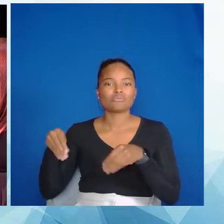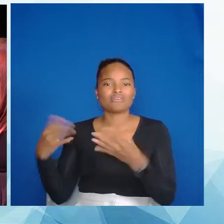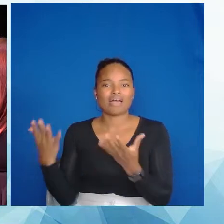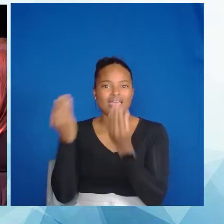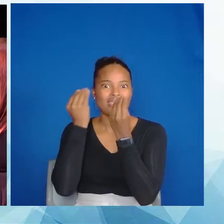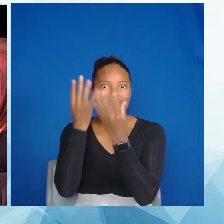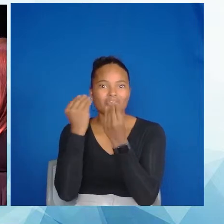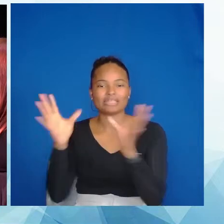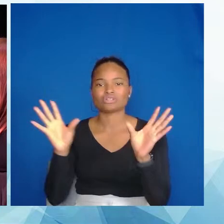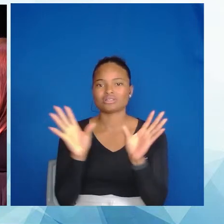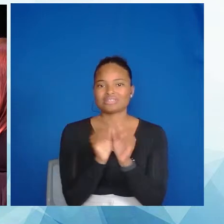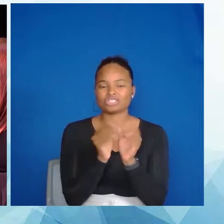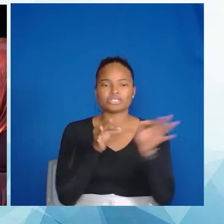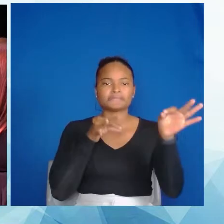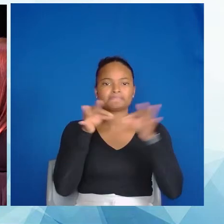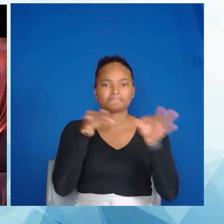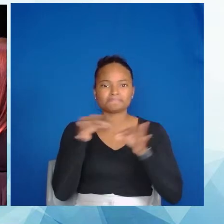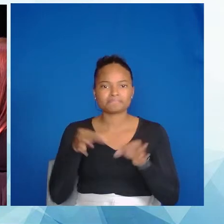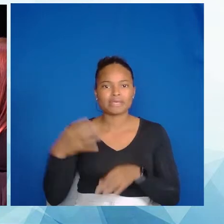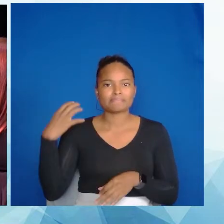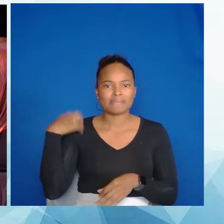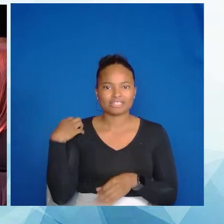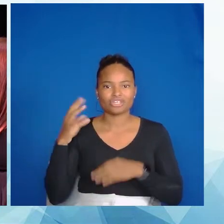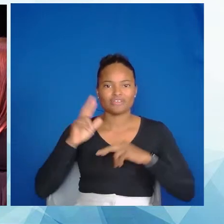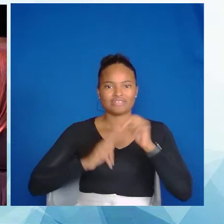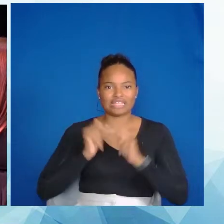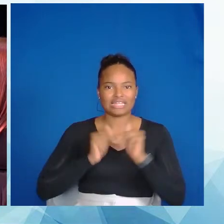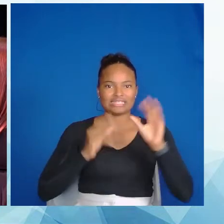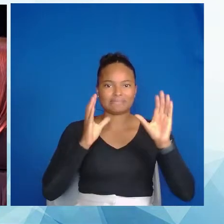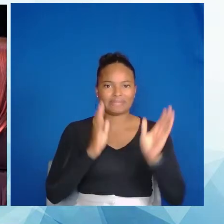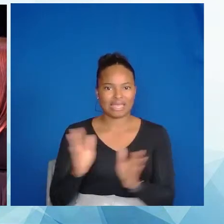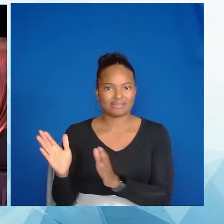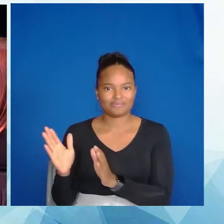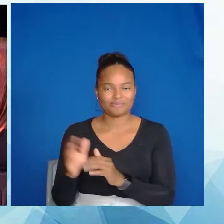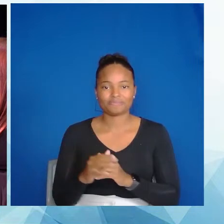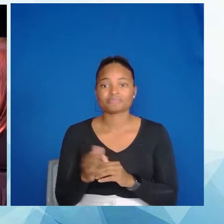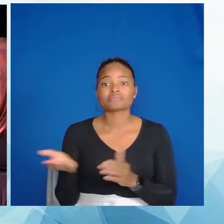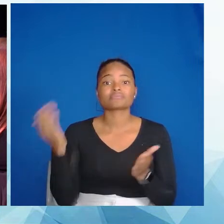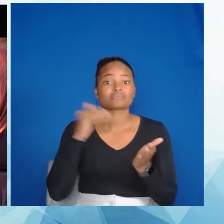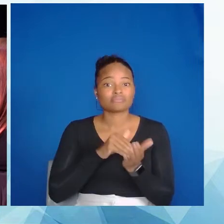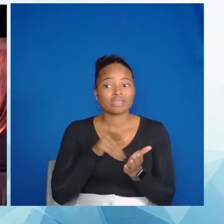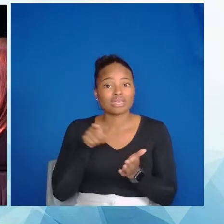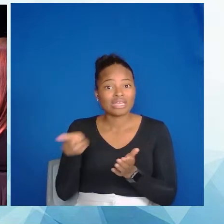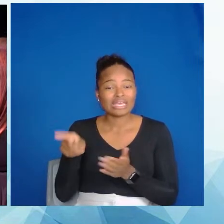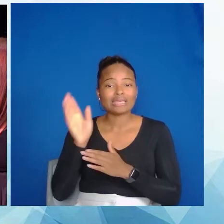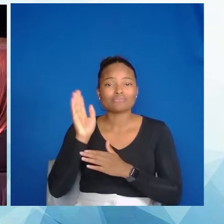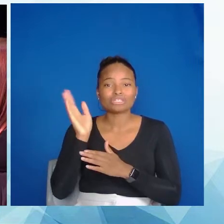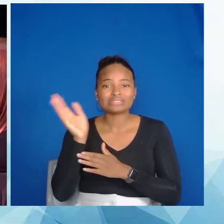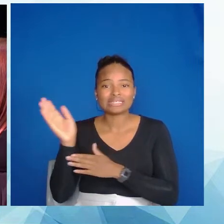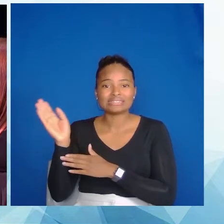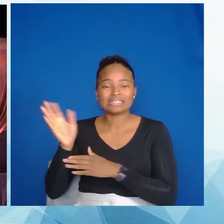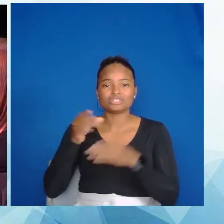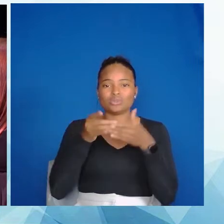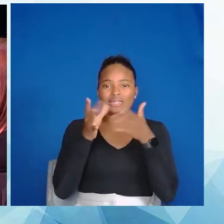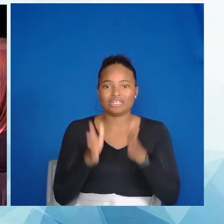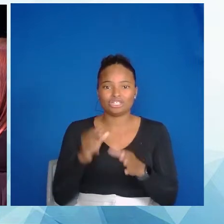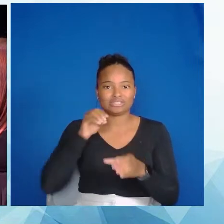session about the master facilities plan. He again presented to the leaders within the